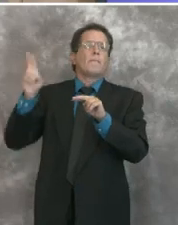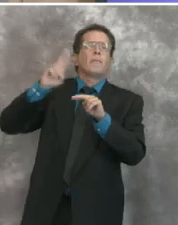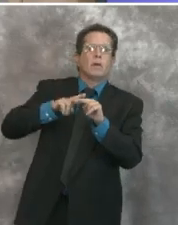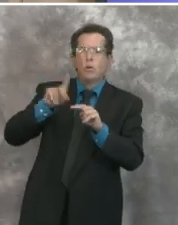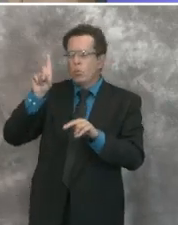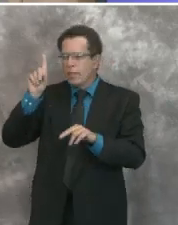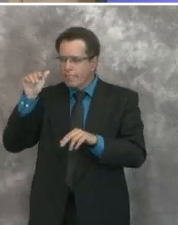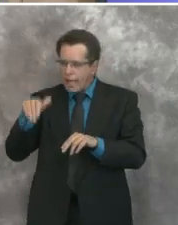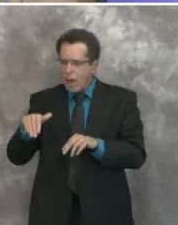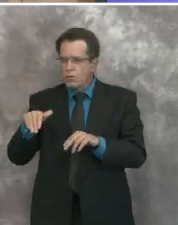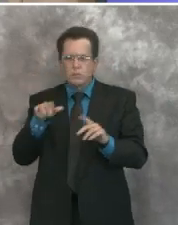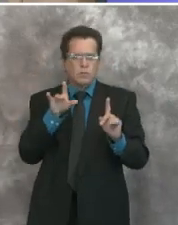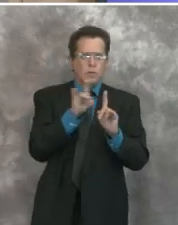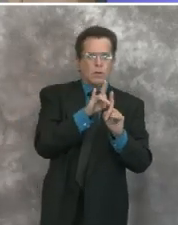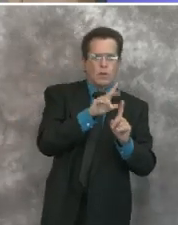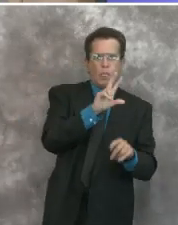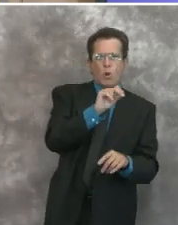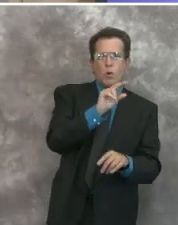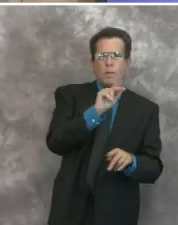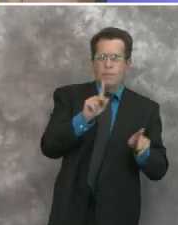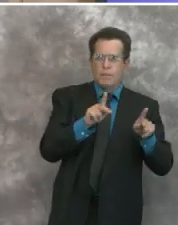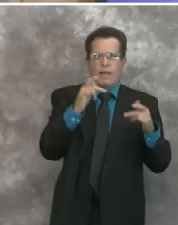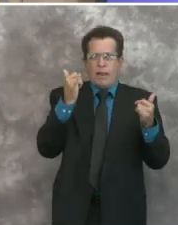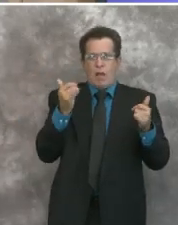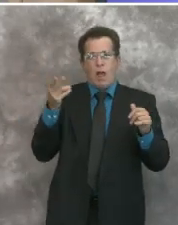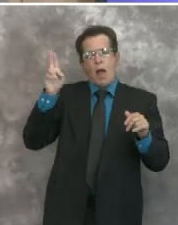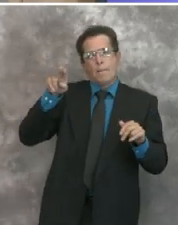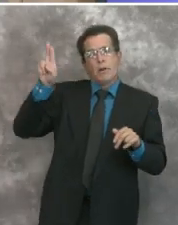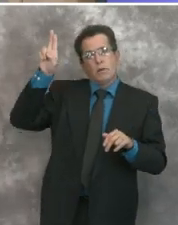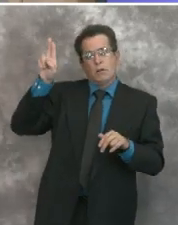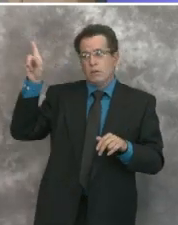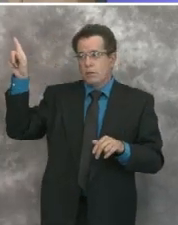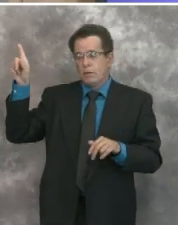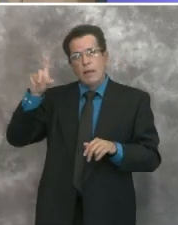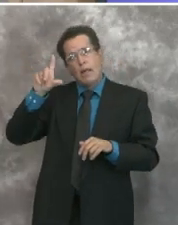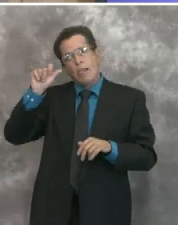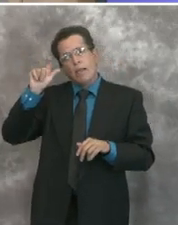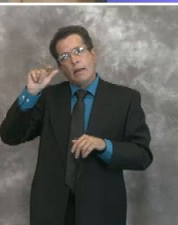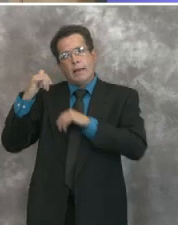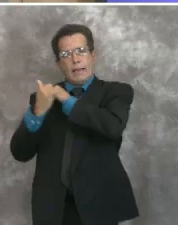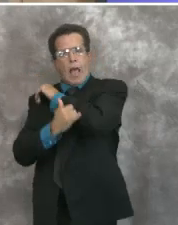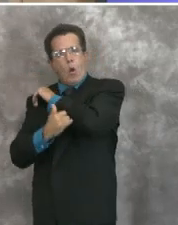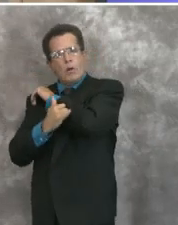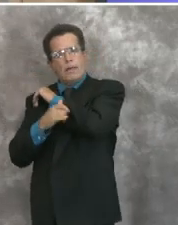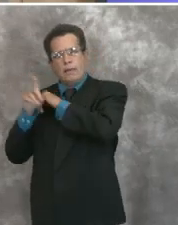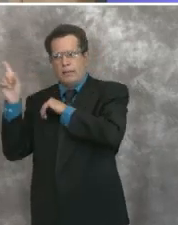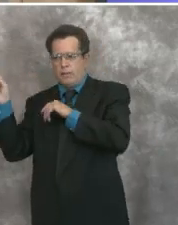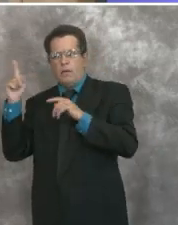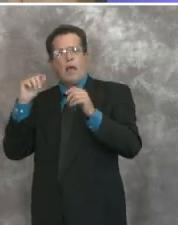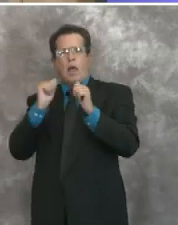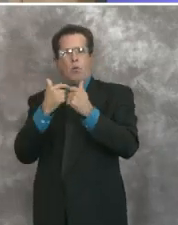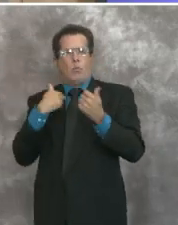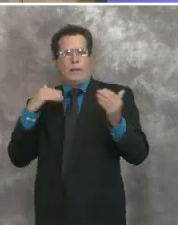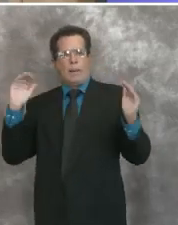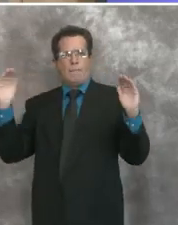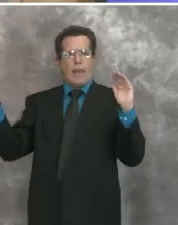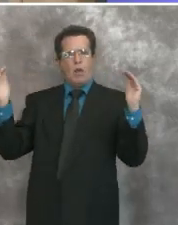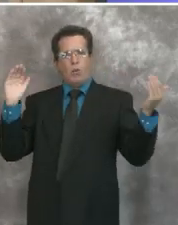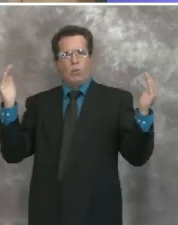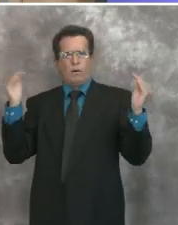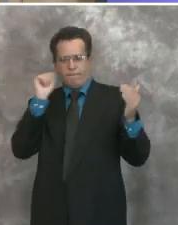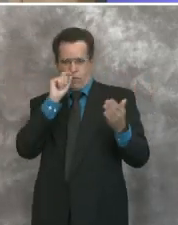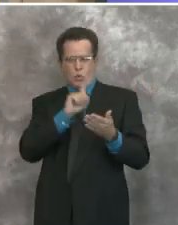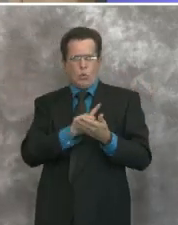that into context for us? I know we're seeing the much higher numbers coming out of LA County, much lower numbers coming out of Orange County. What is that telling us on a week-to-week basis